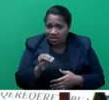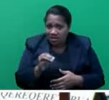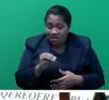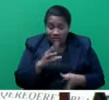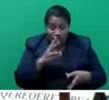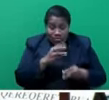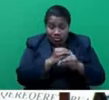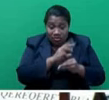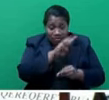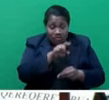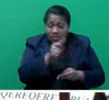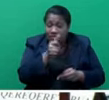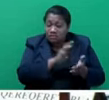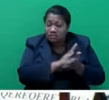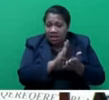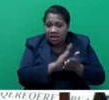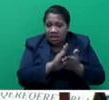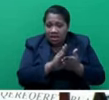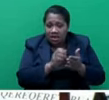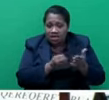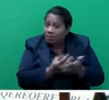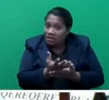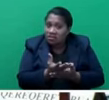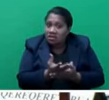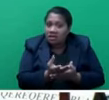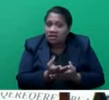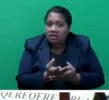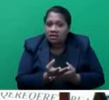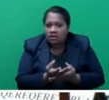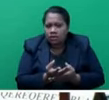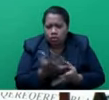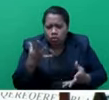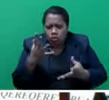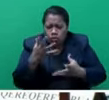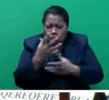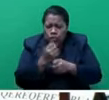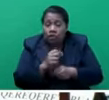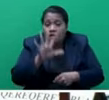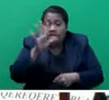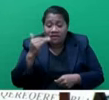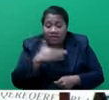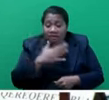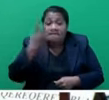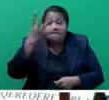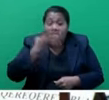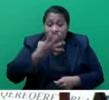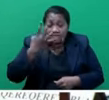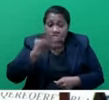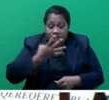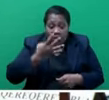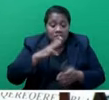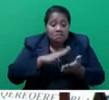total 3.6 billion expenditure, then it amounts to about $540 million a